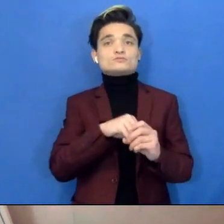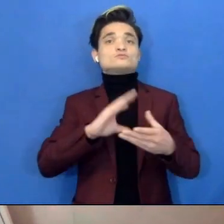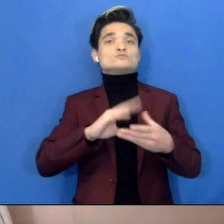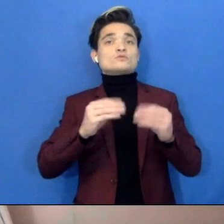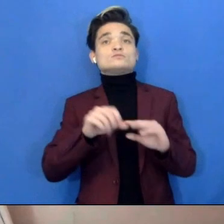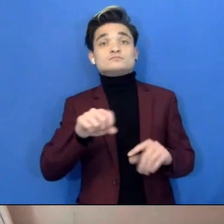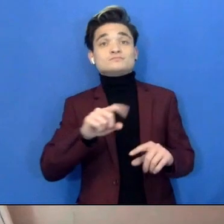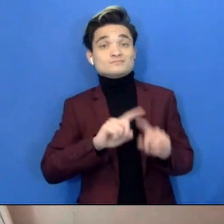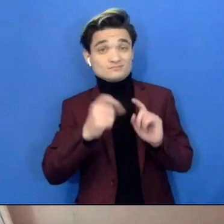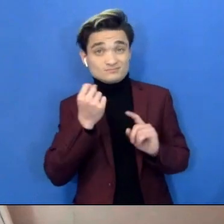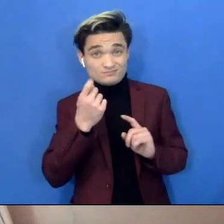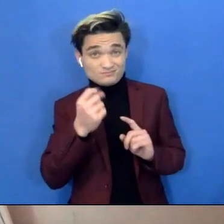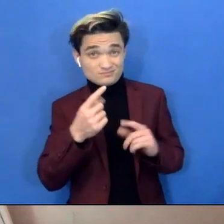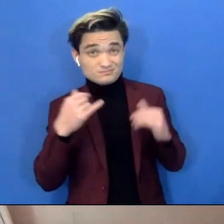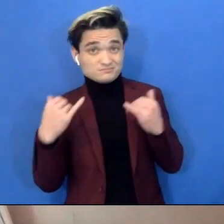we're not.